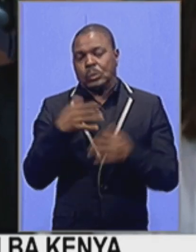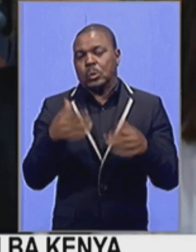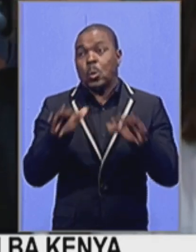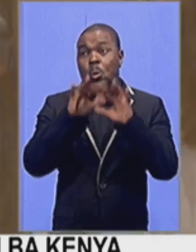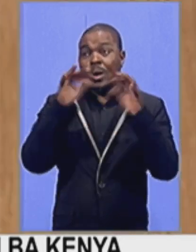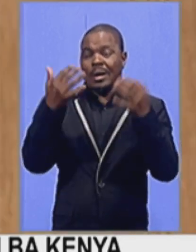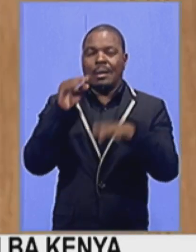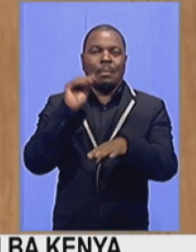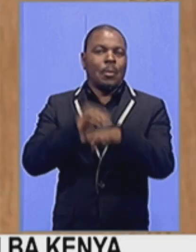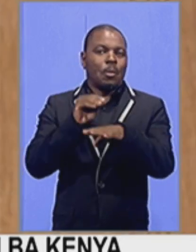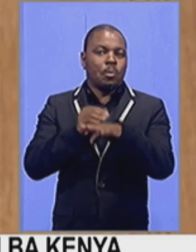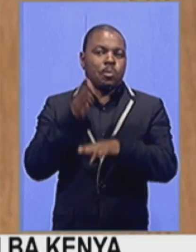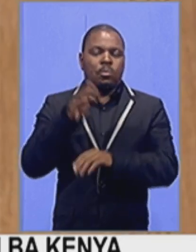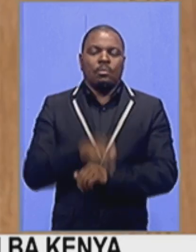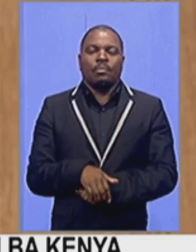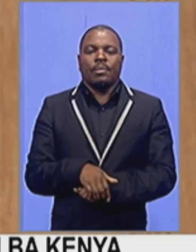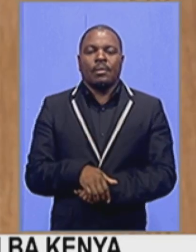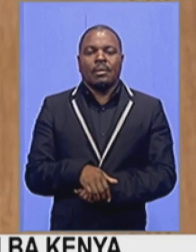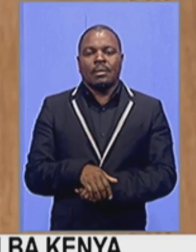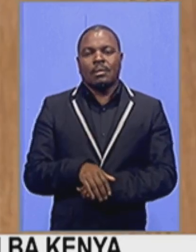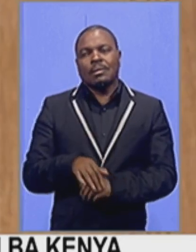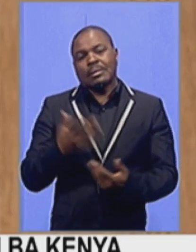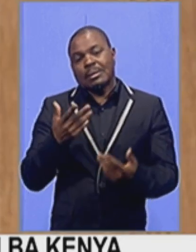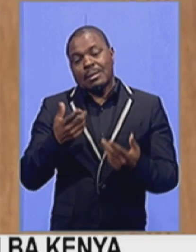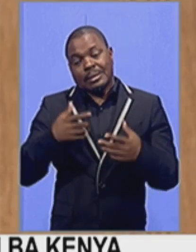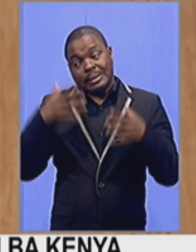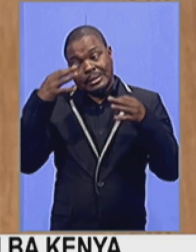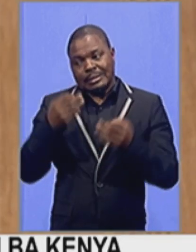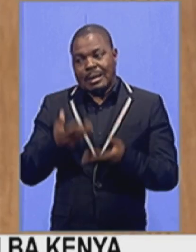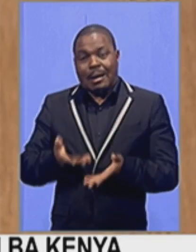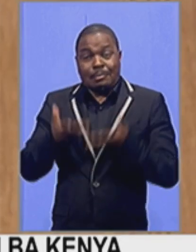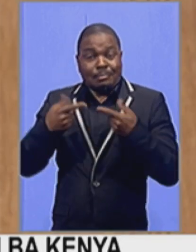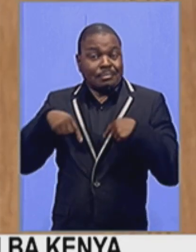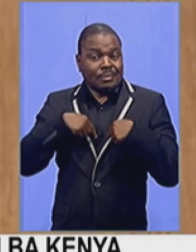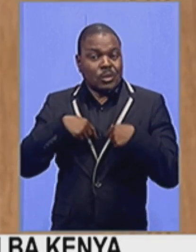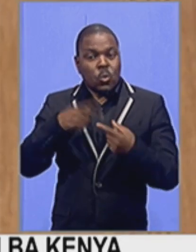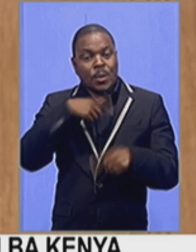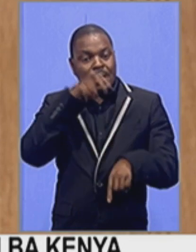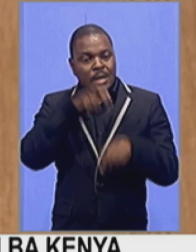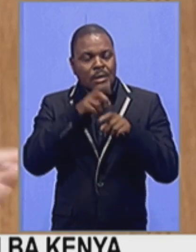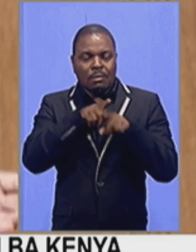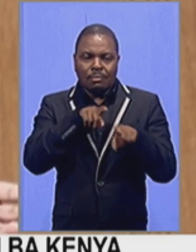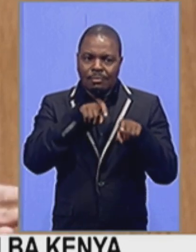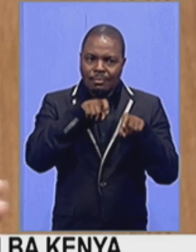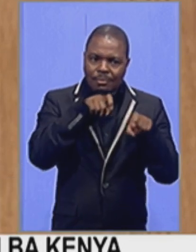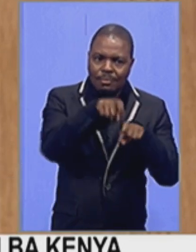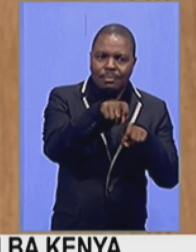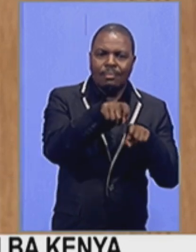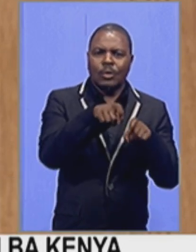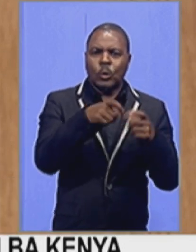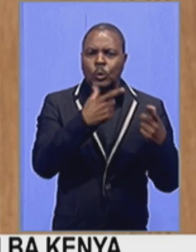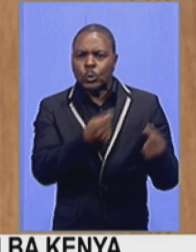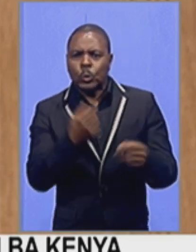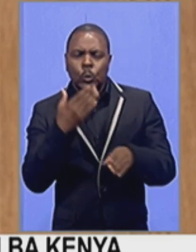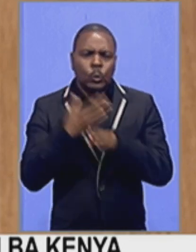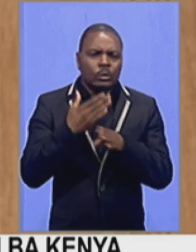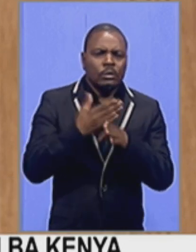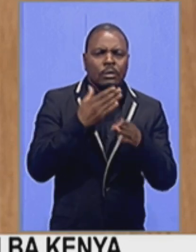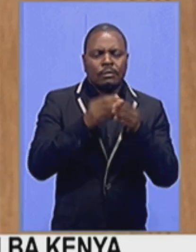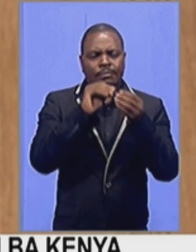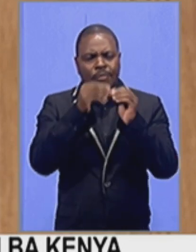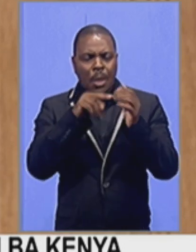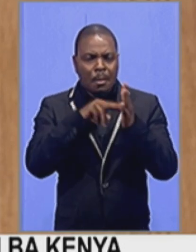It's our decision whether we want to be ahead of the curve or not and embark on